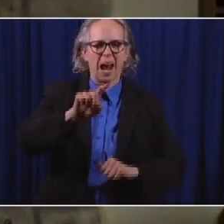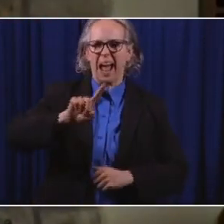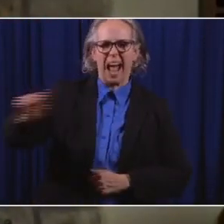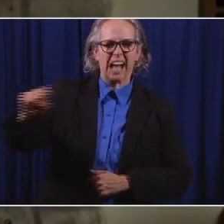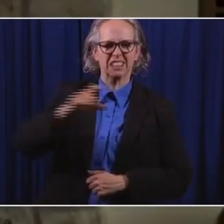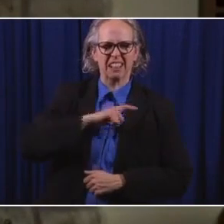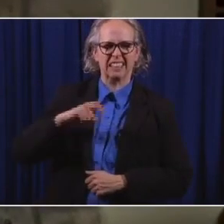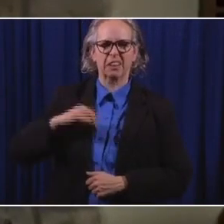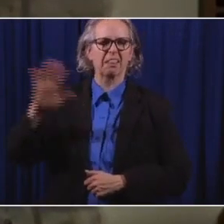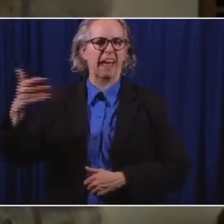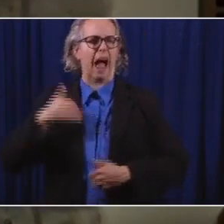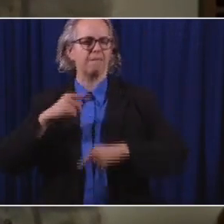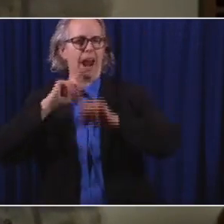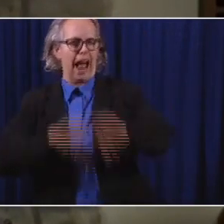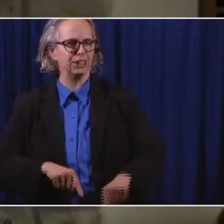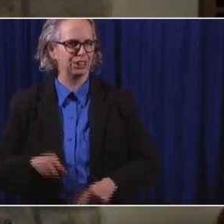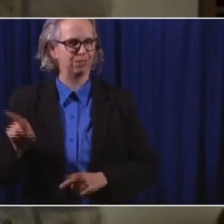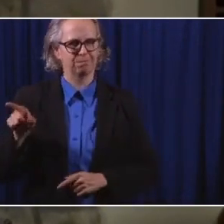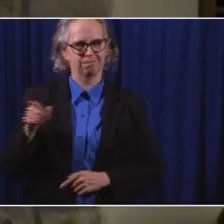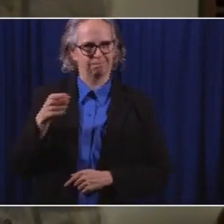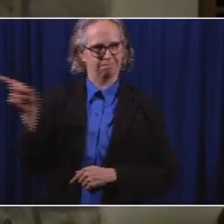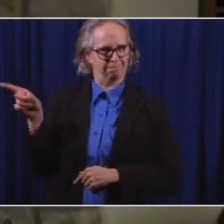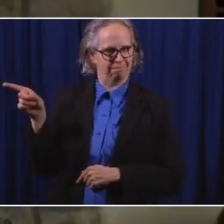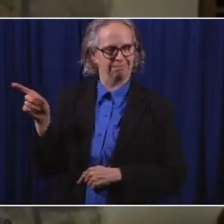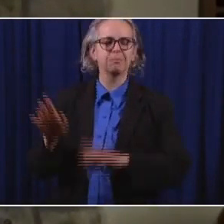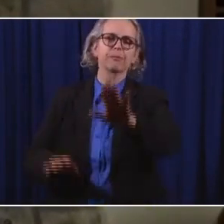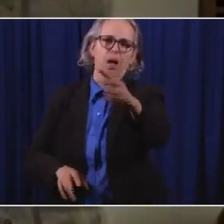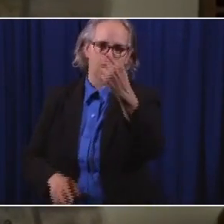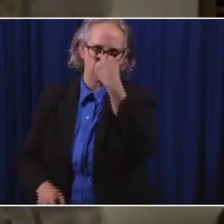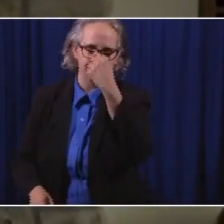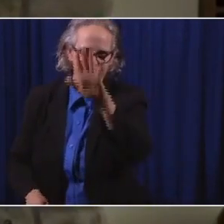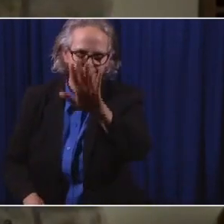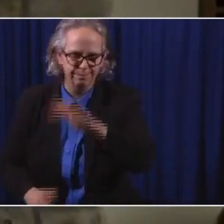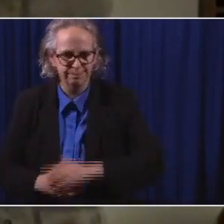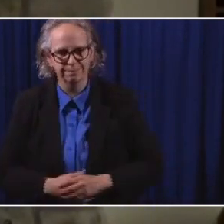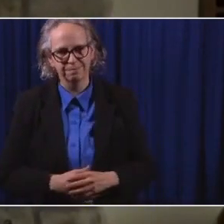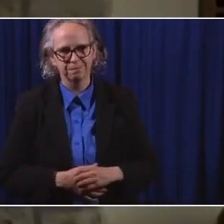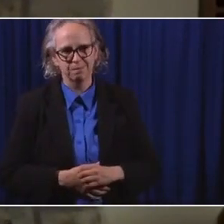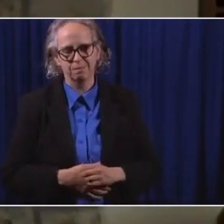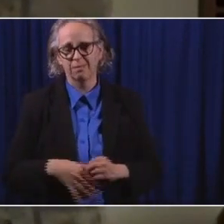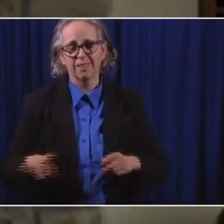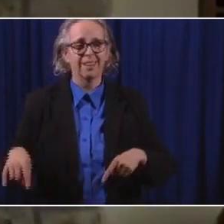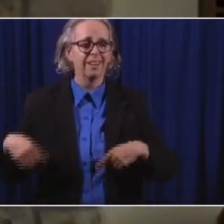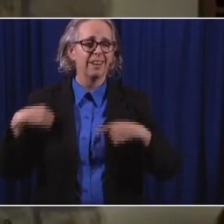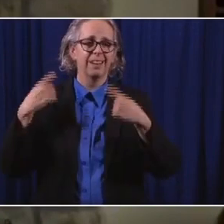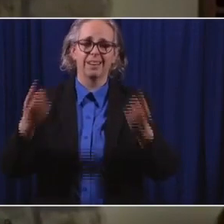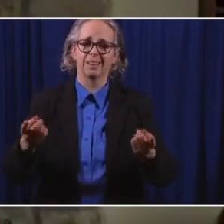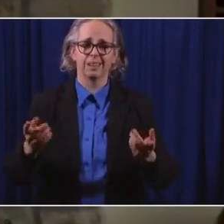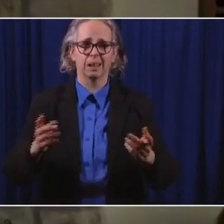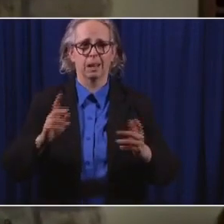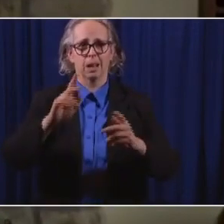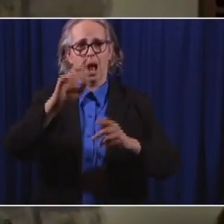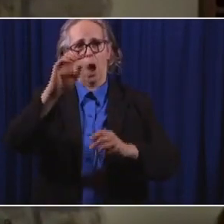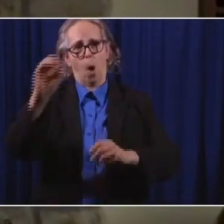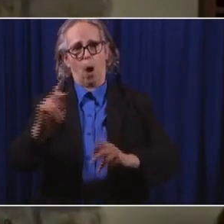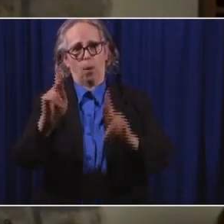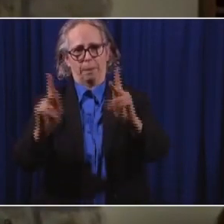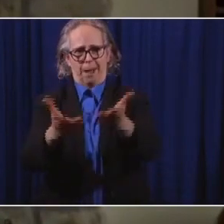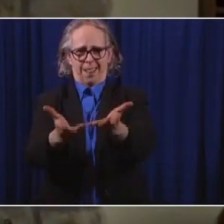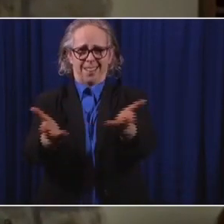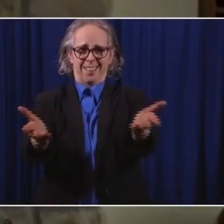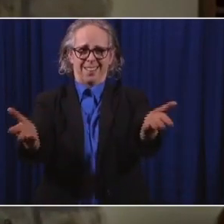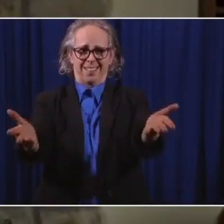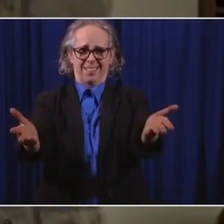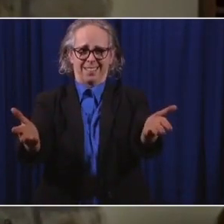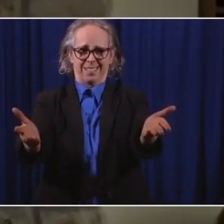Look, Ohioans have been able to dramatically increase mask wearing. And we saw